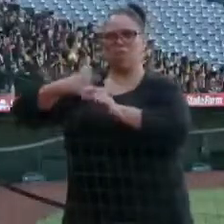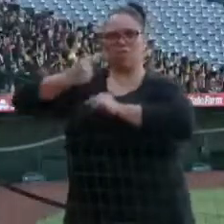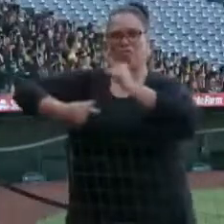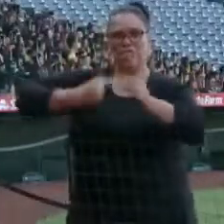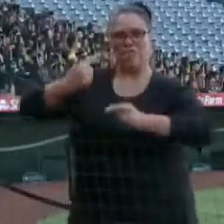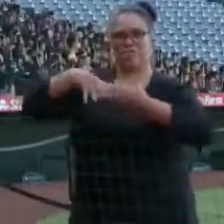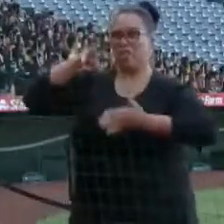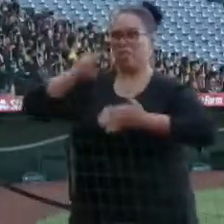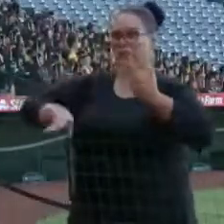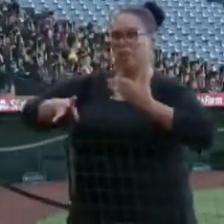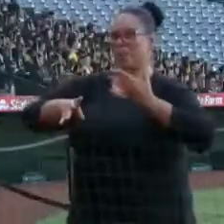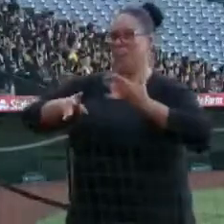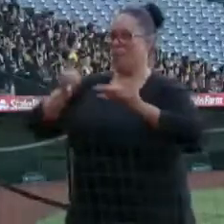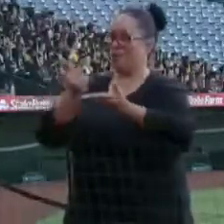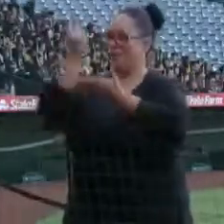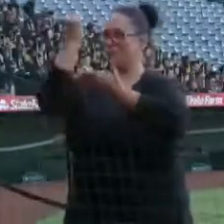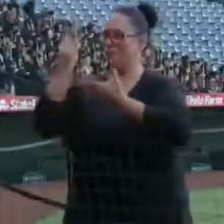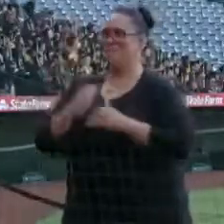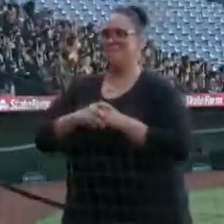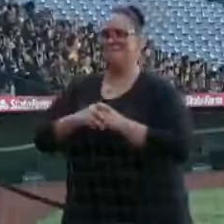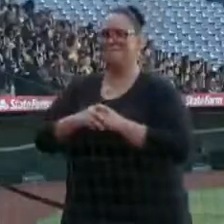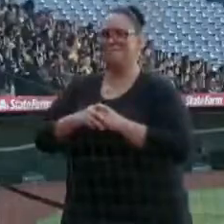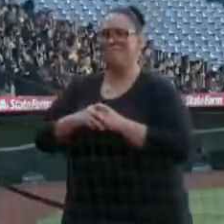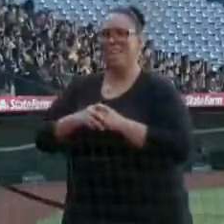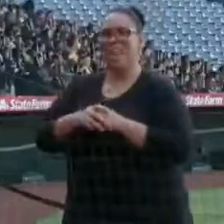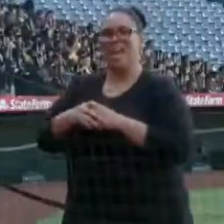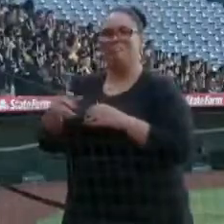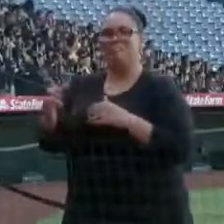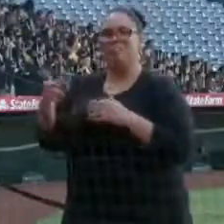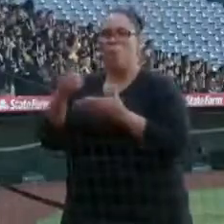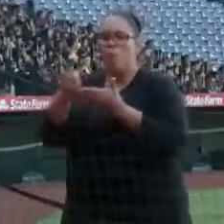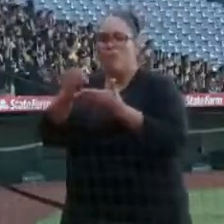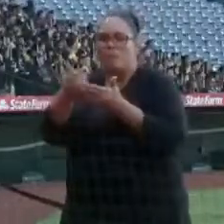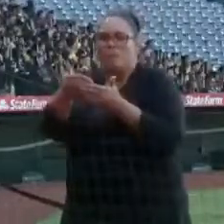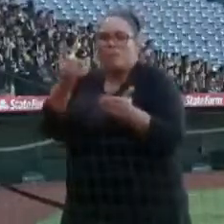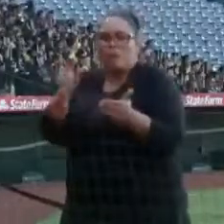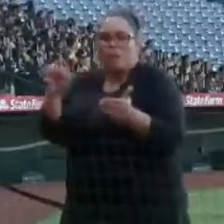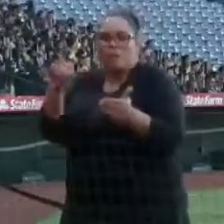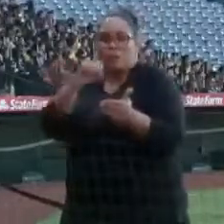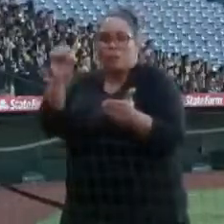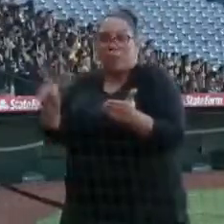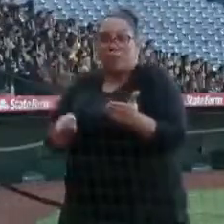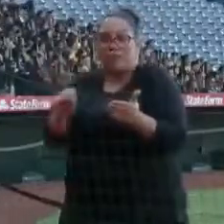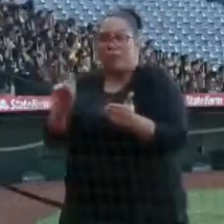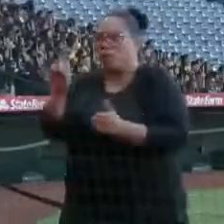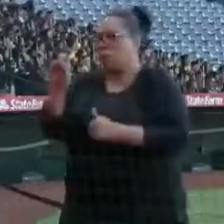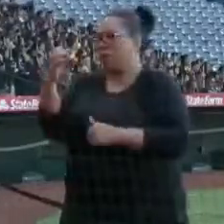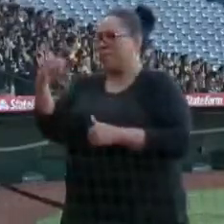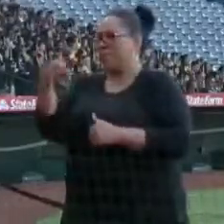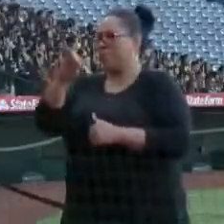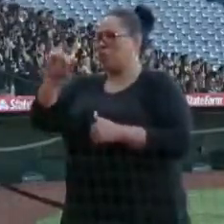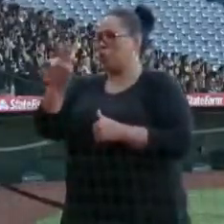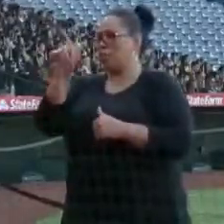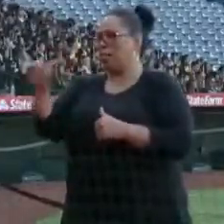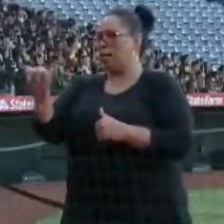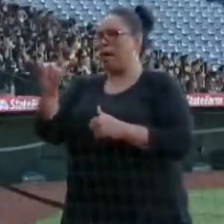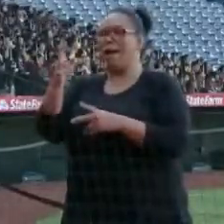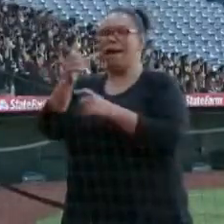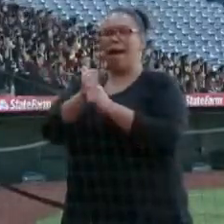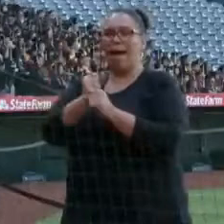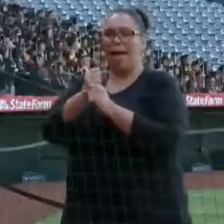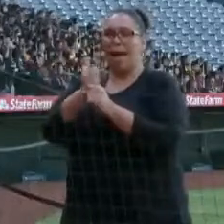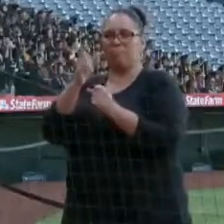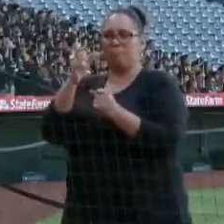graduate. Just weeks before my first semester, on July 28, 2018, I received a notice from